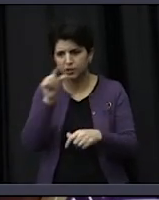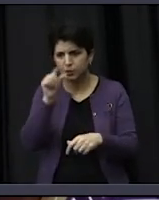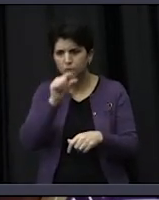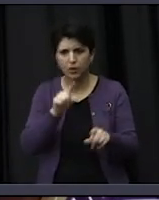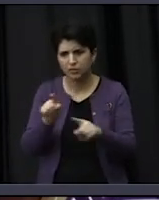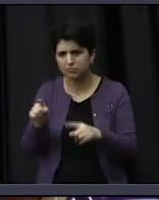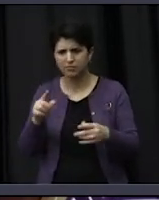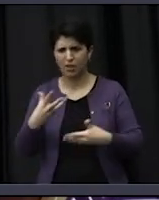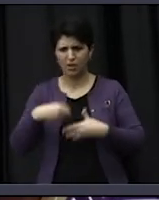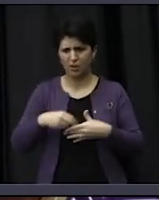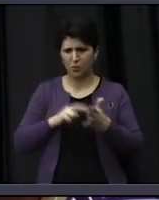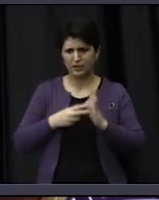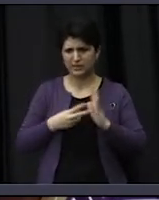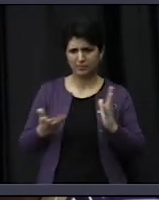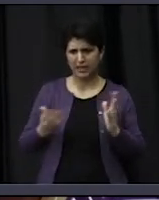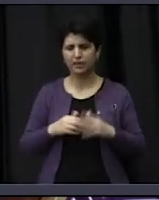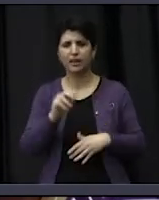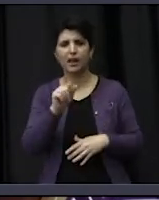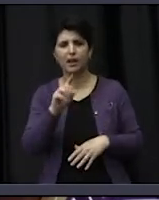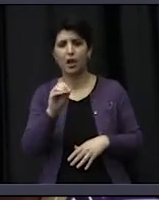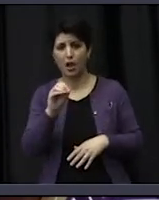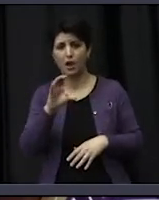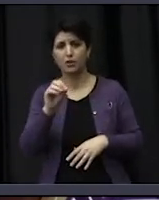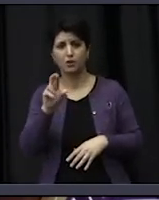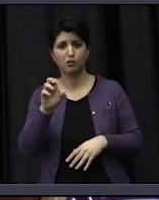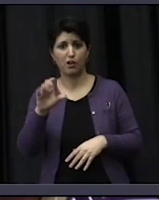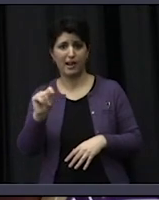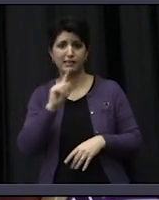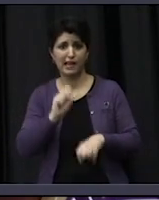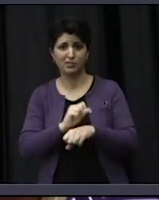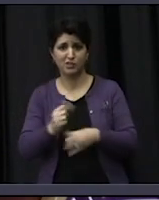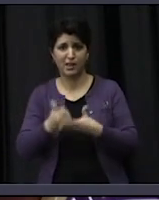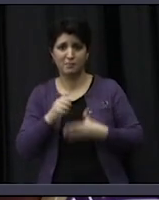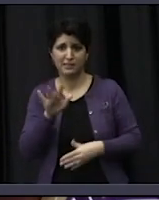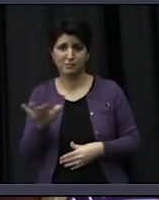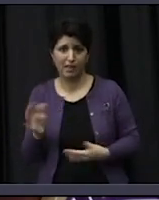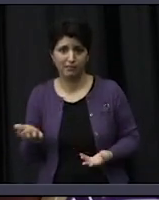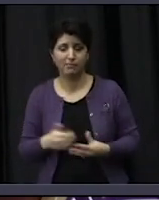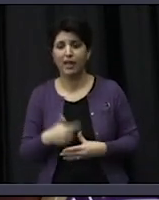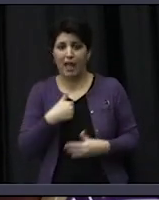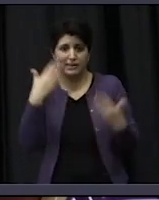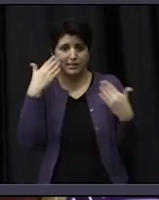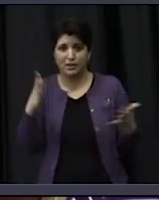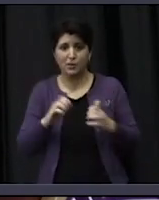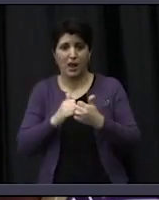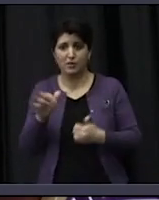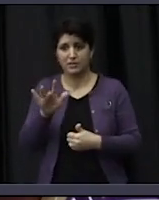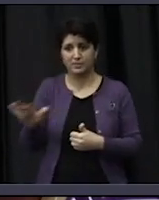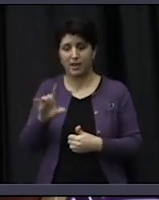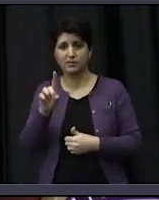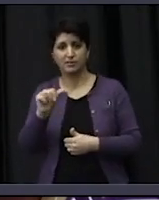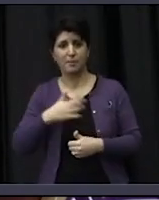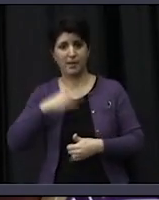it was something that autocorrect assisted me in spelling. I didn't even know how to spell the disability that my